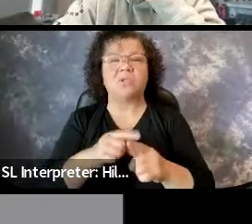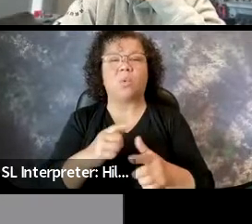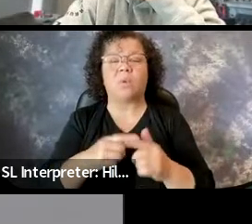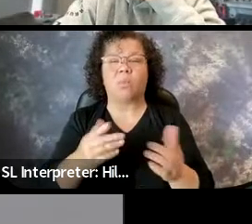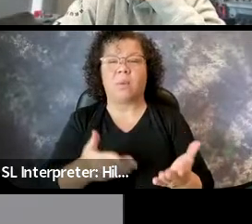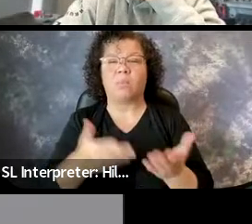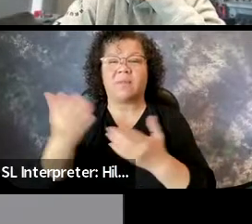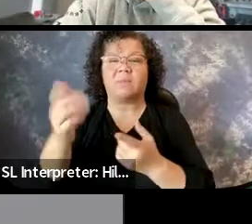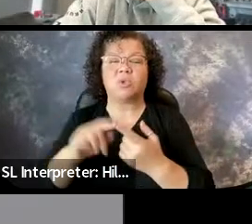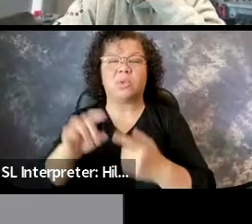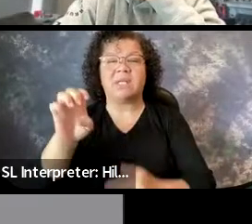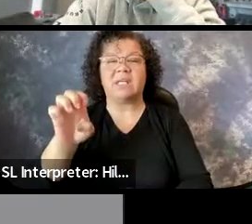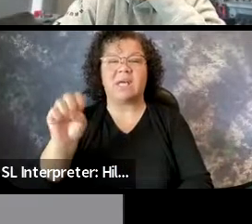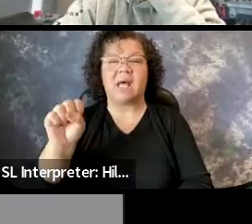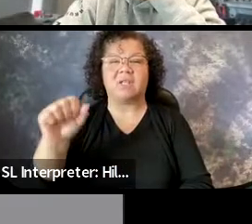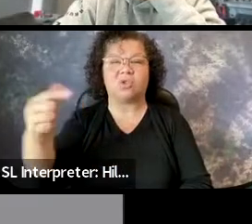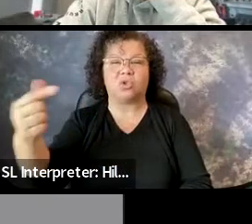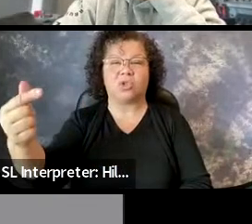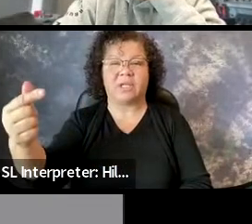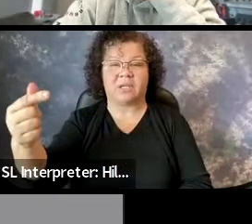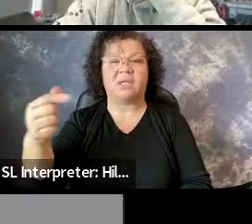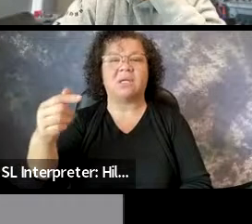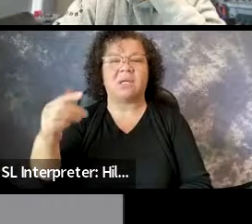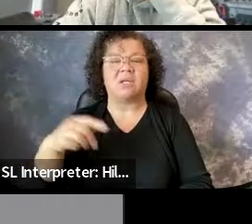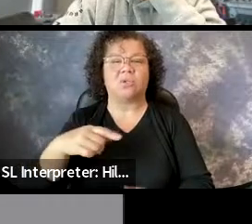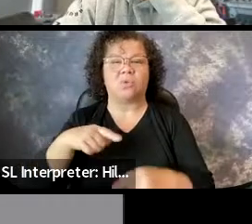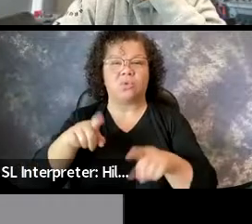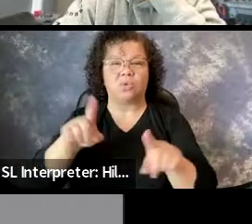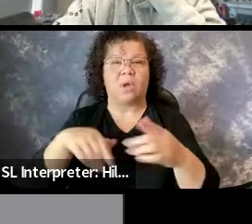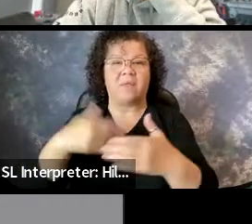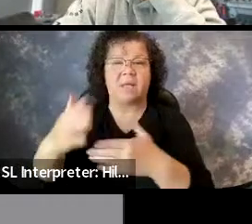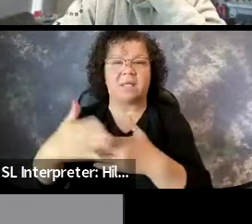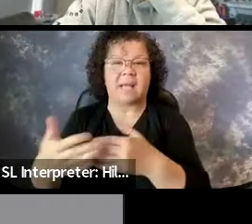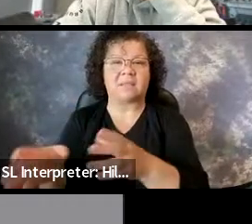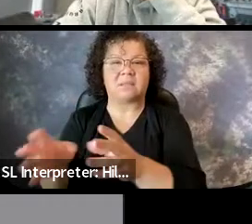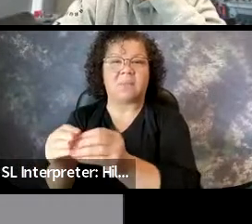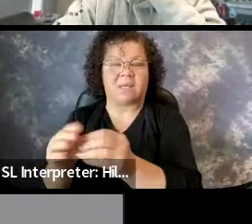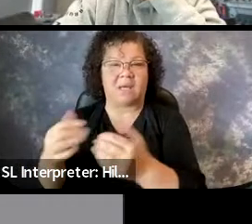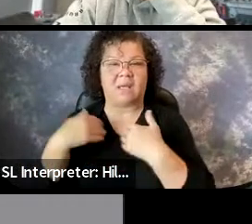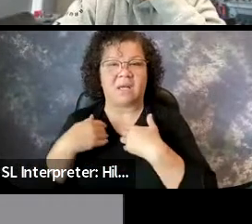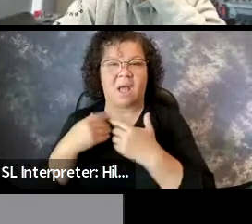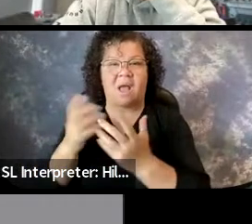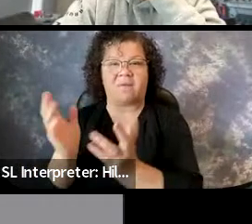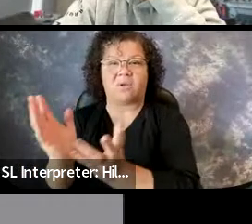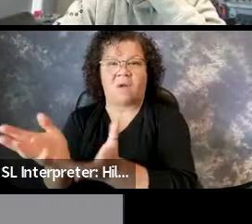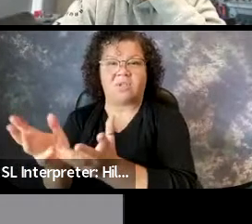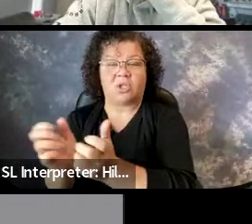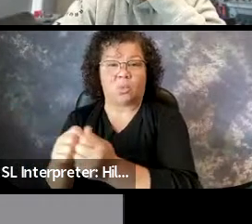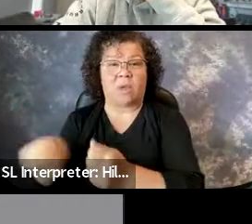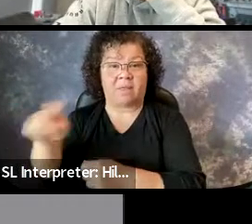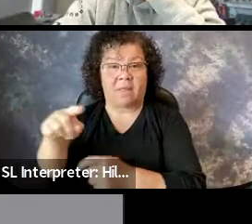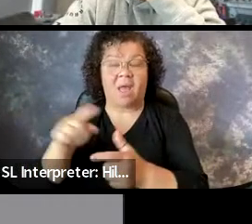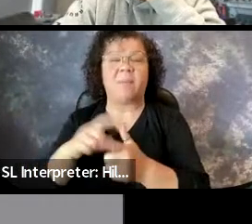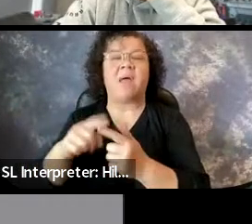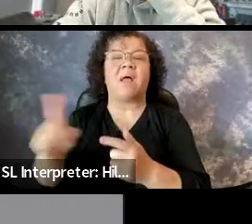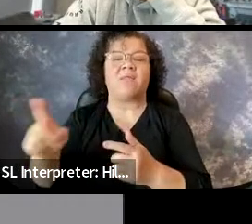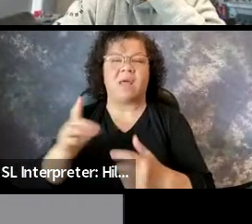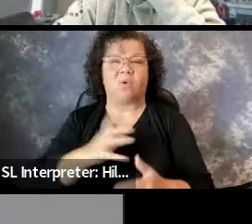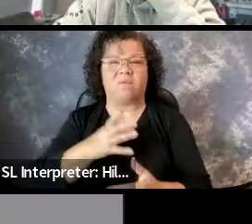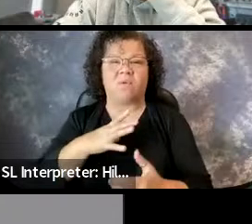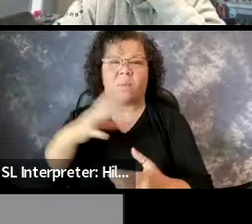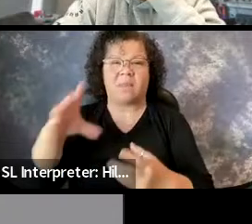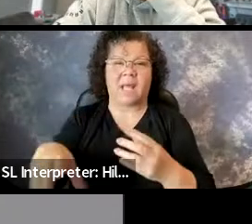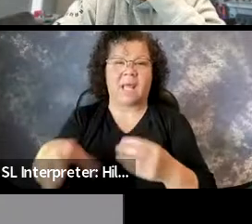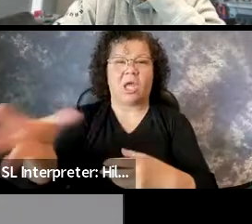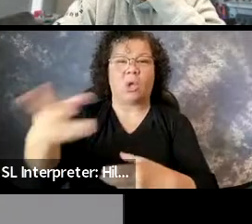ESG. So we'll bring them into ESG in their next meeting and have some conversation with them, and then they'll get formally moved into the program.